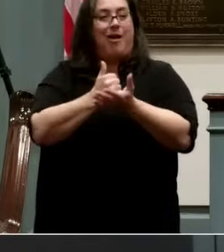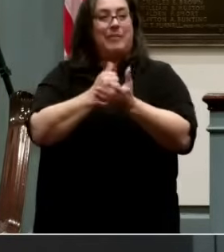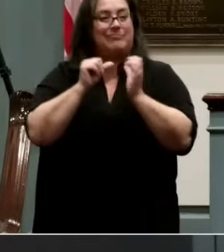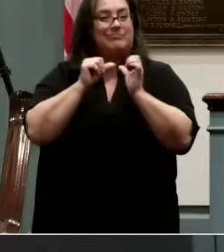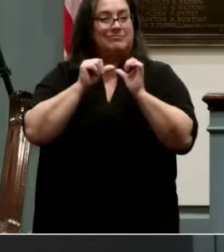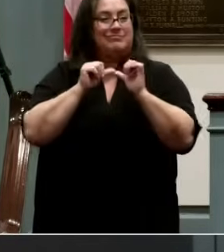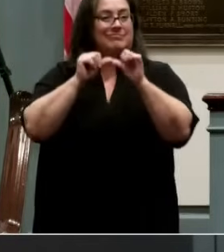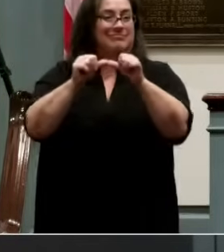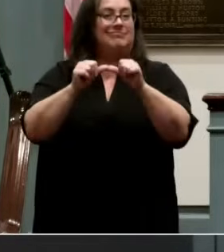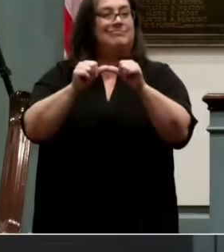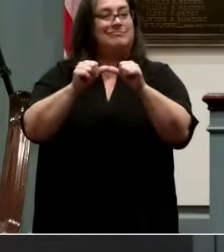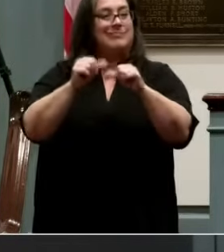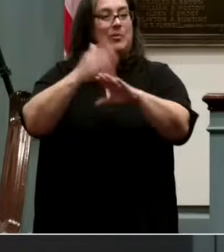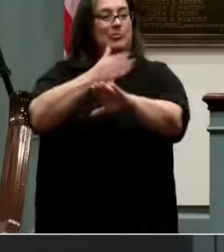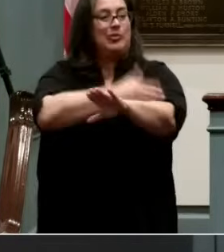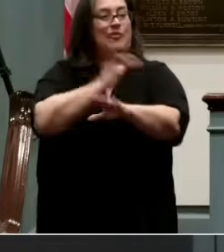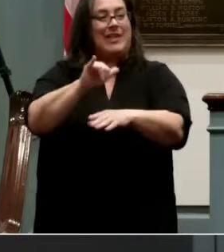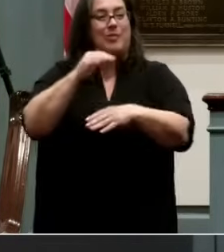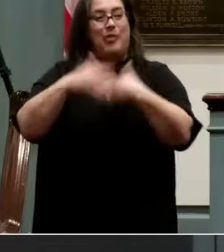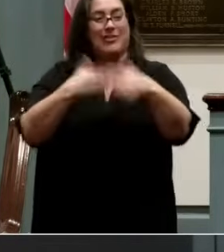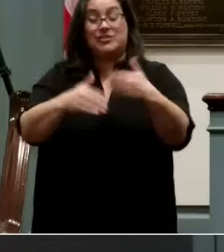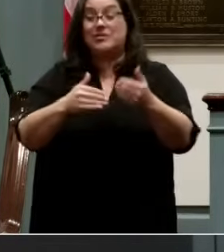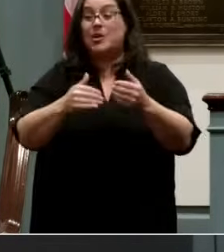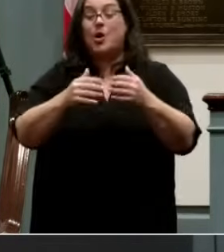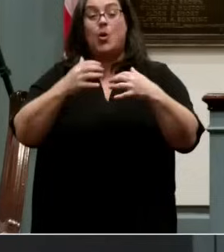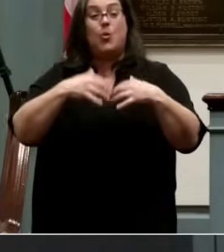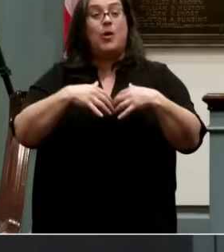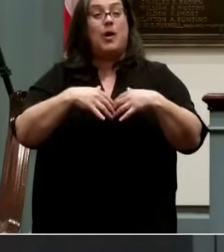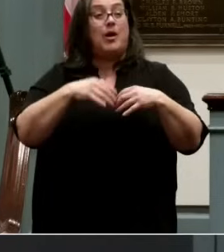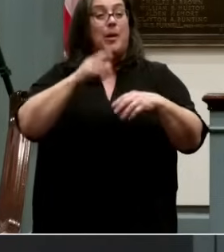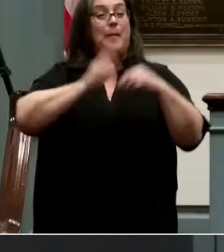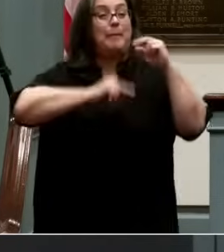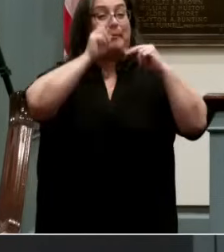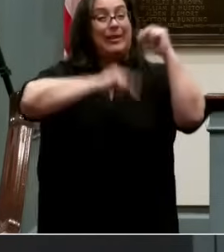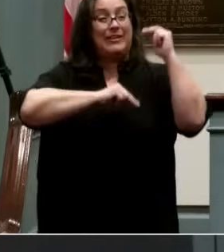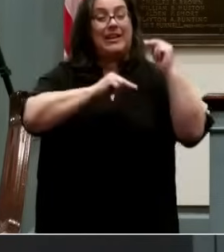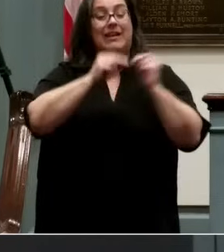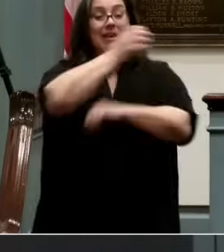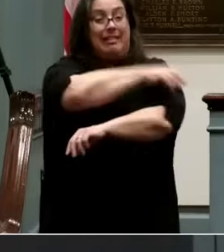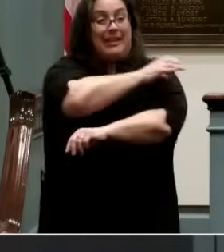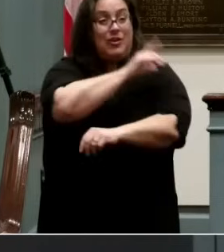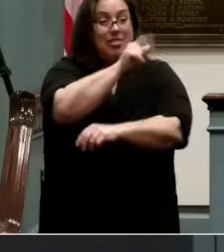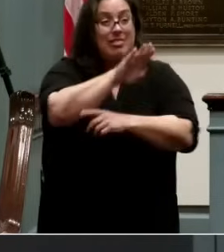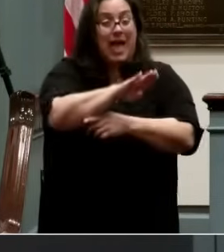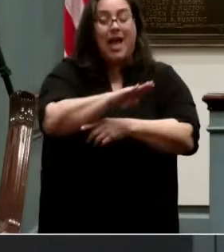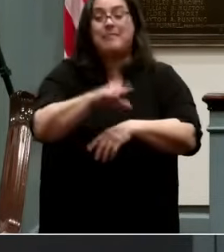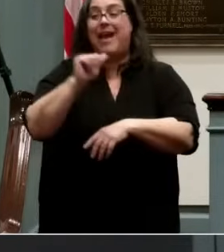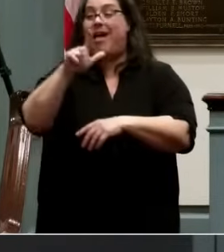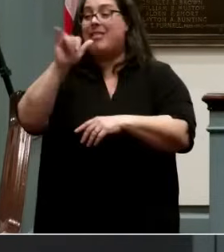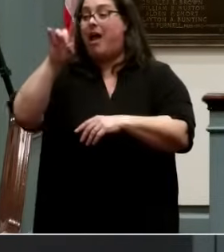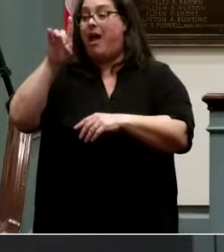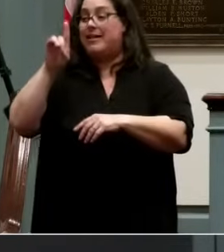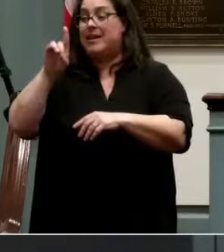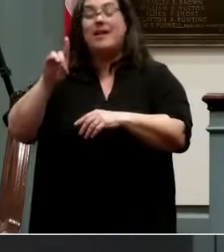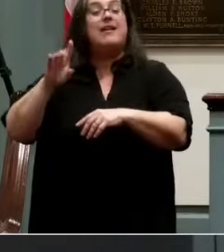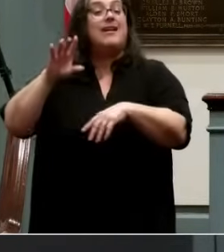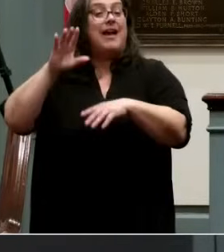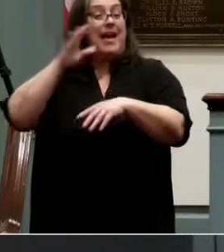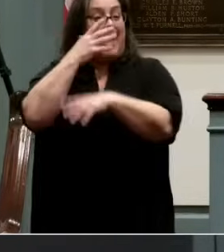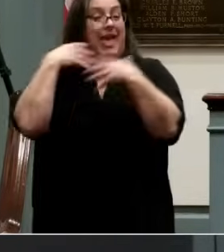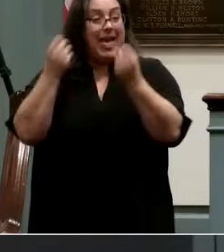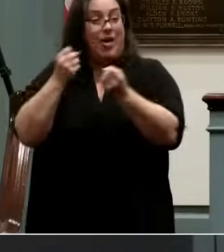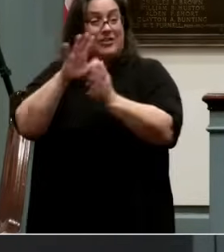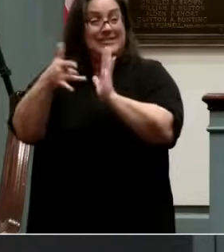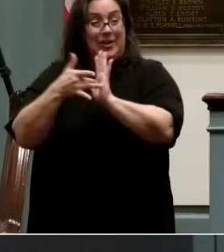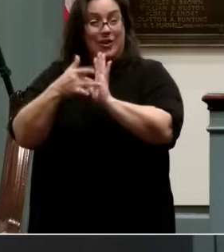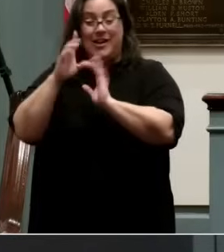Rescue Plan, we're building a clinical lab at Delaware State University, an allied health center at Delaware Tech in Wilmington,